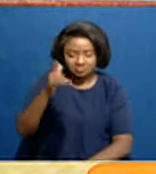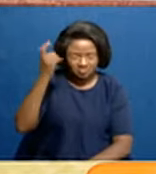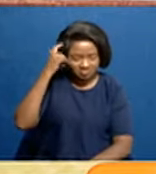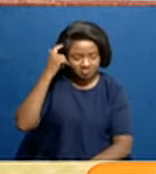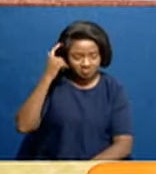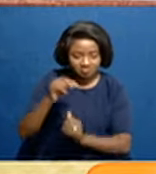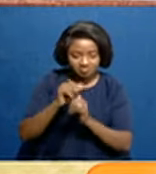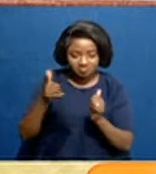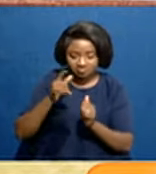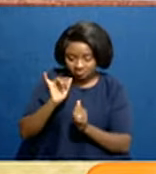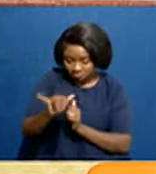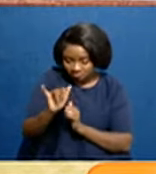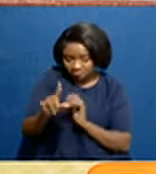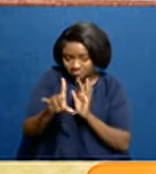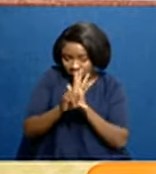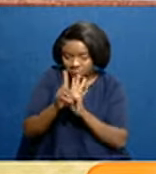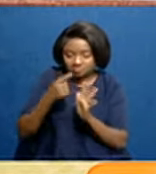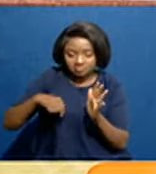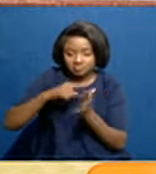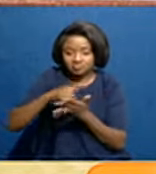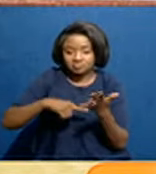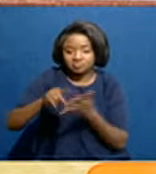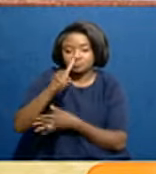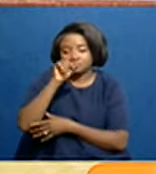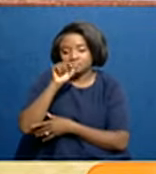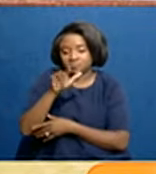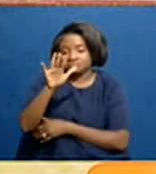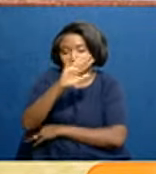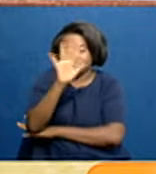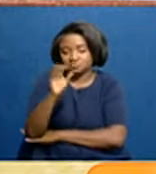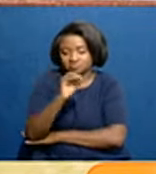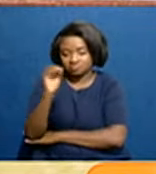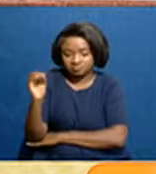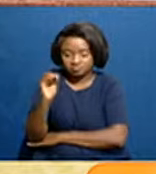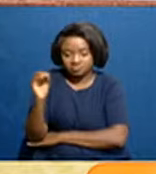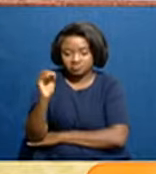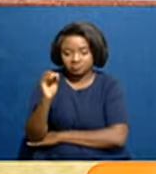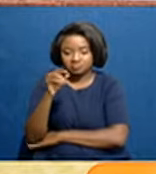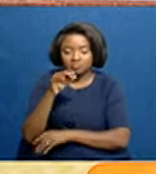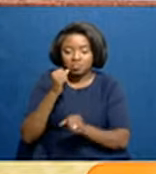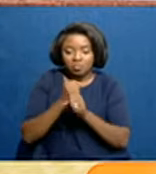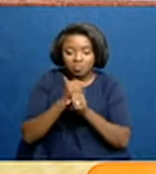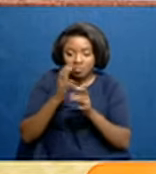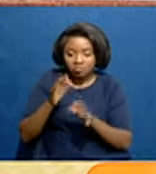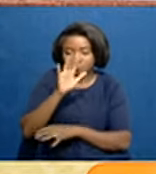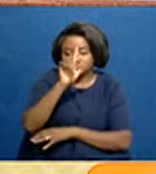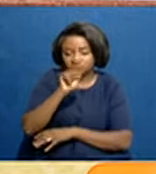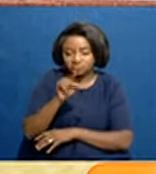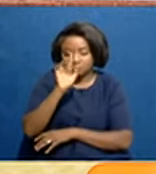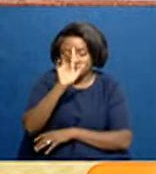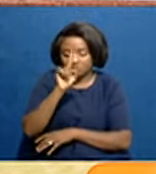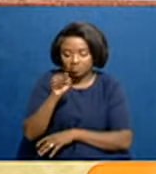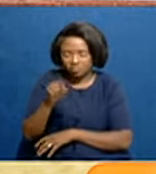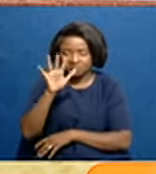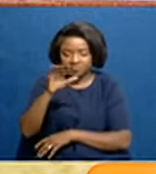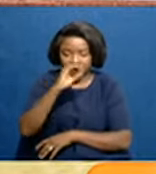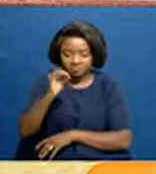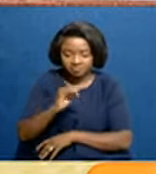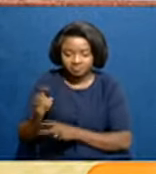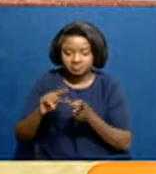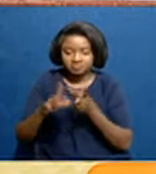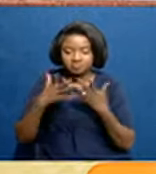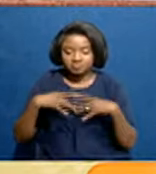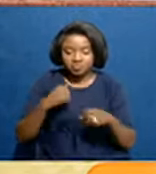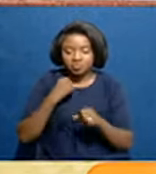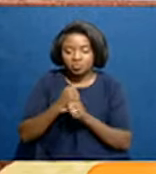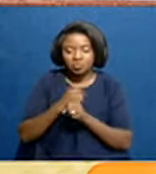passed the same law, 1.5% employer, 1.5% employee, people went to court,